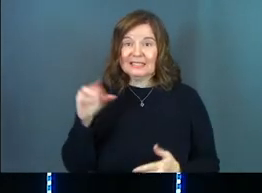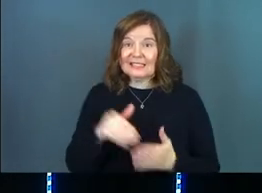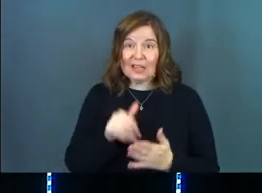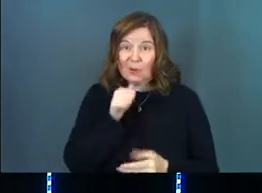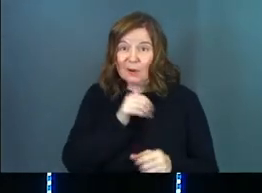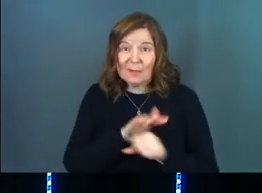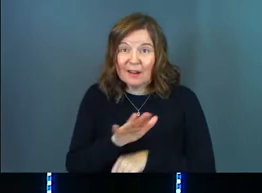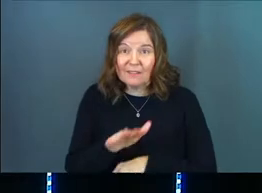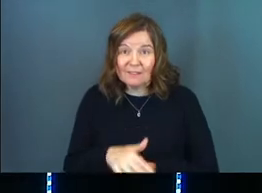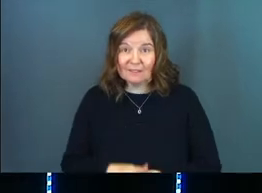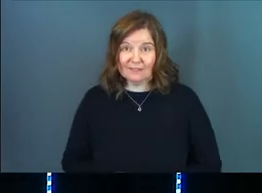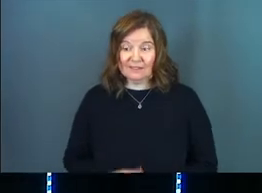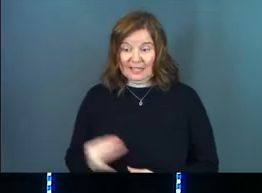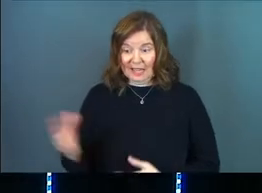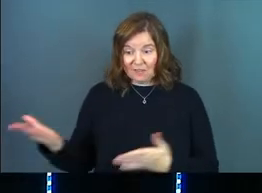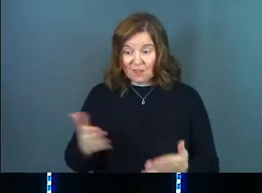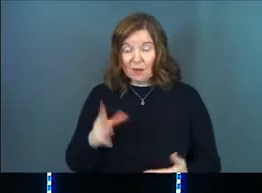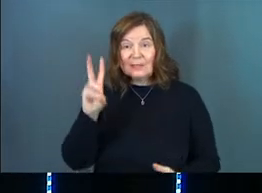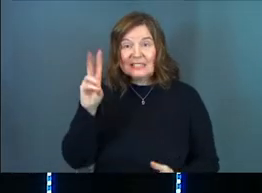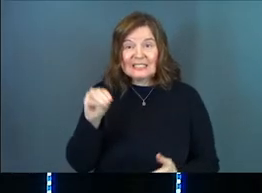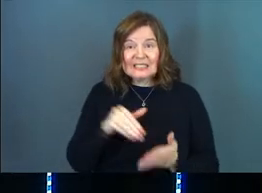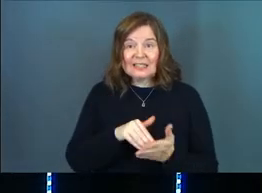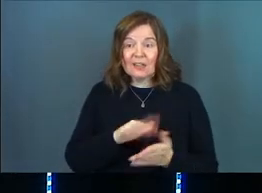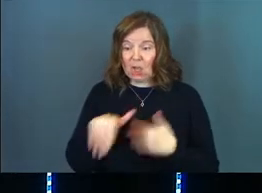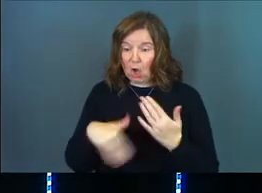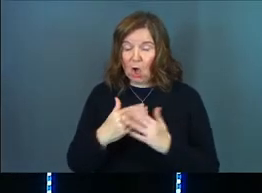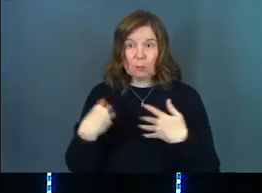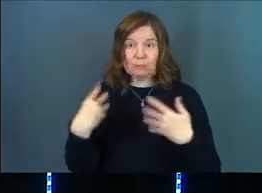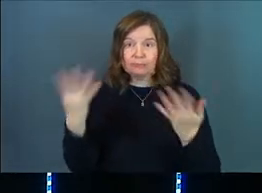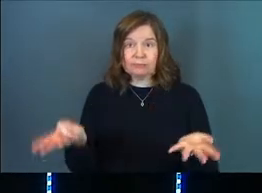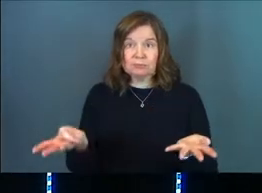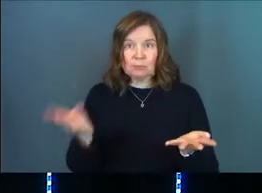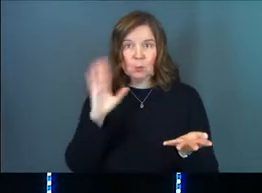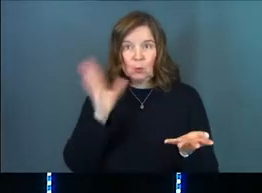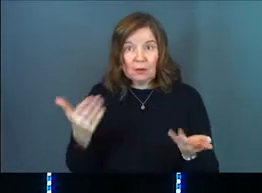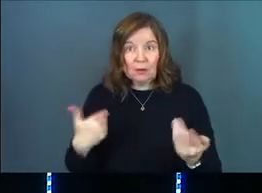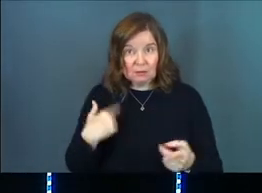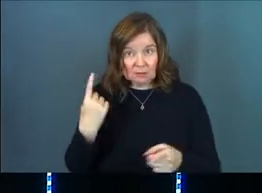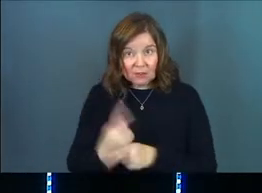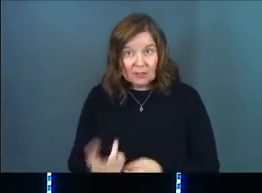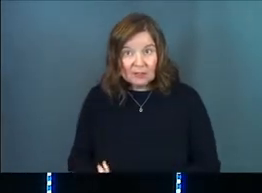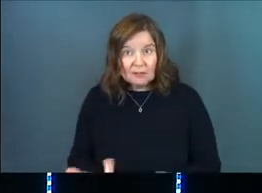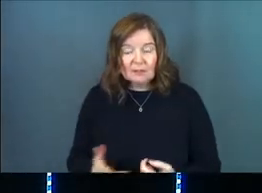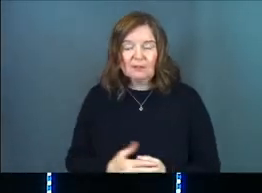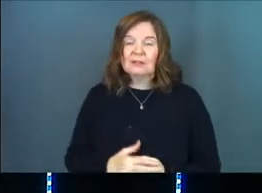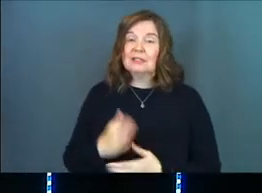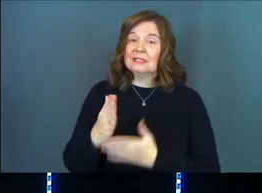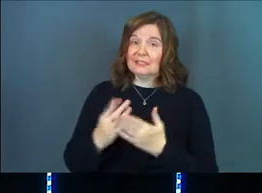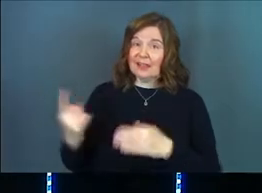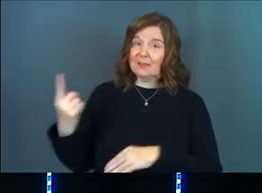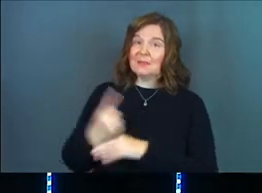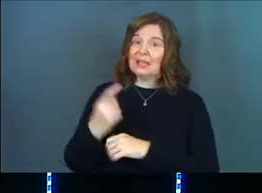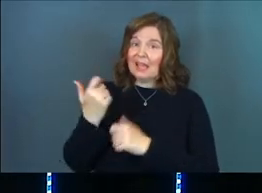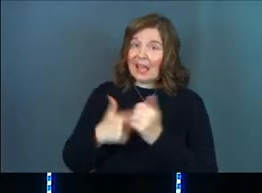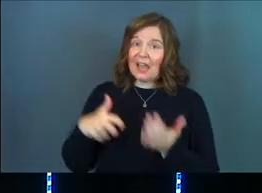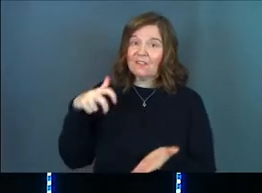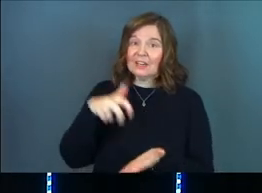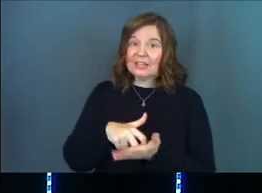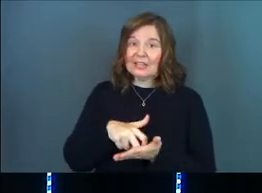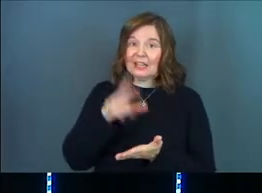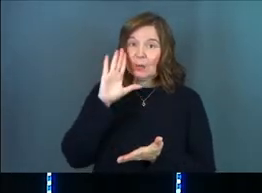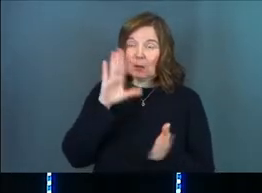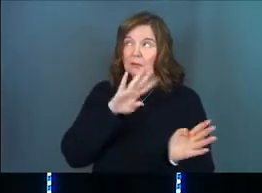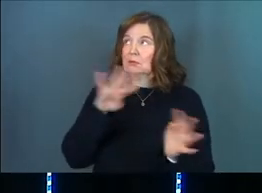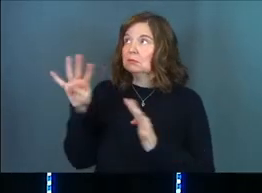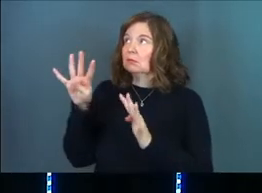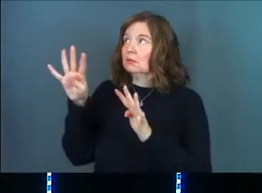6,000 wouldn't have been enough. If they brought 60,000, they all would have fallen. Right? Someday, every knee will bow and